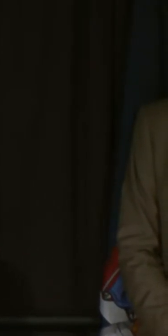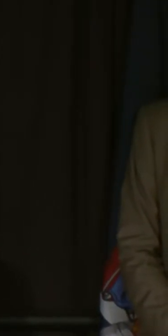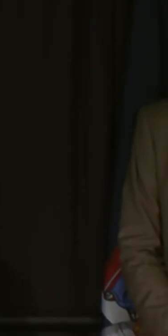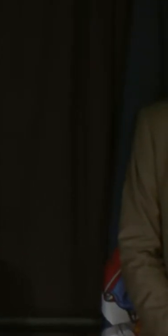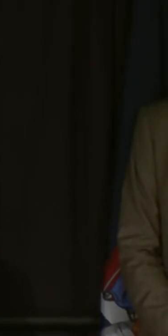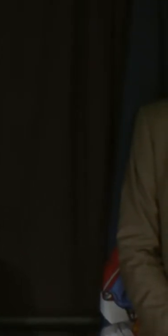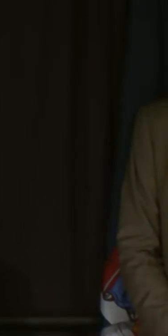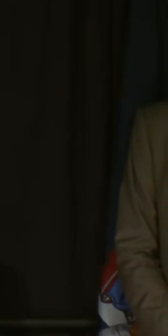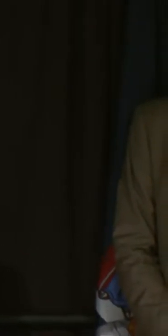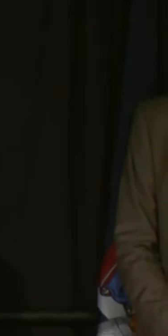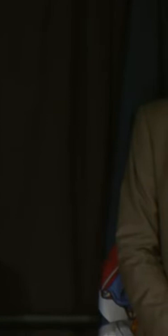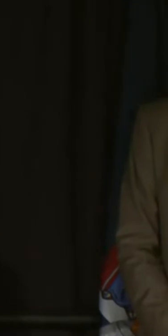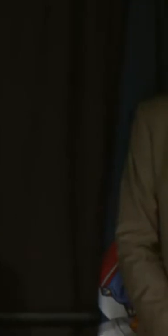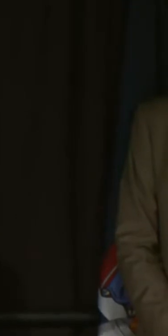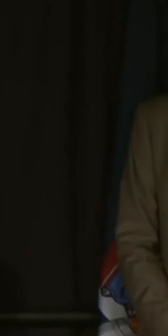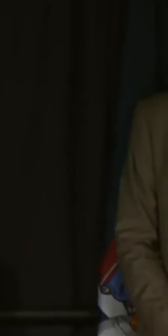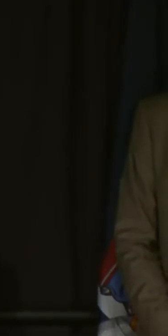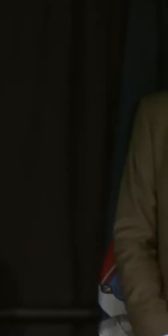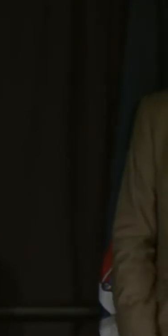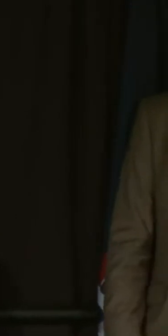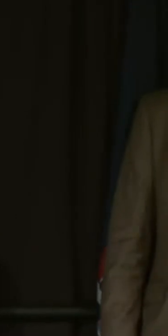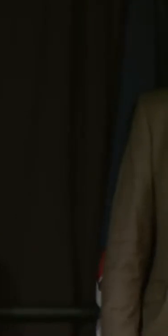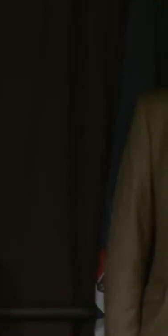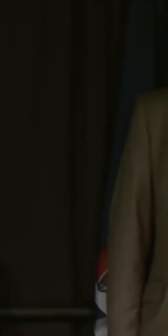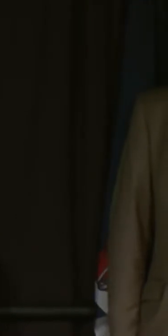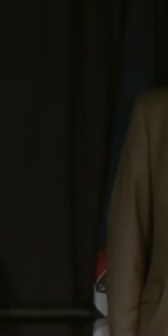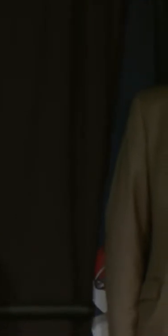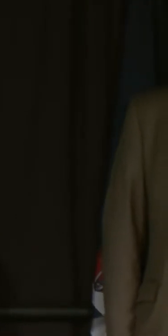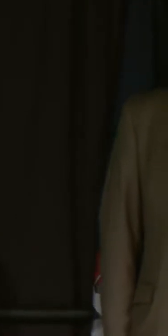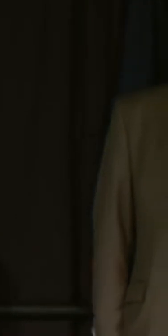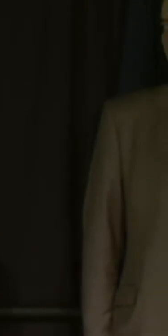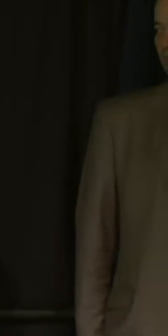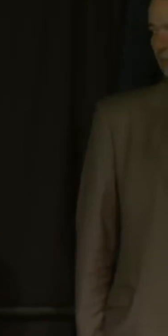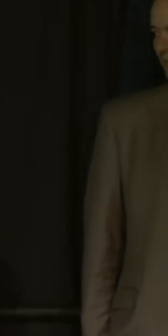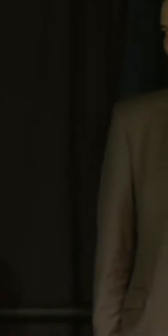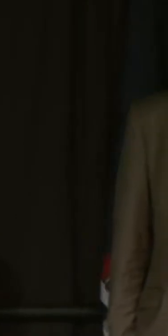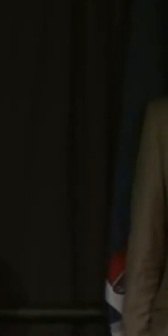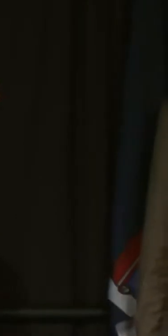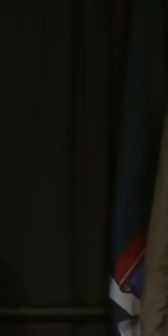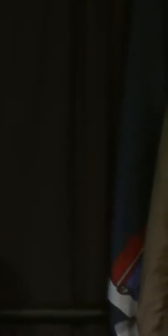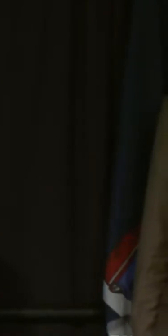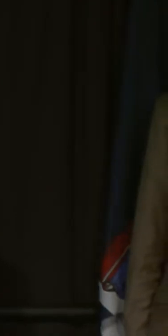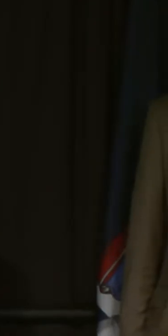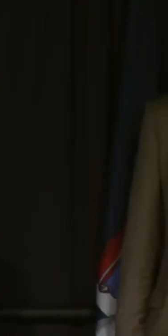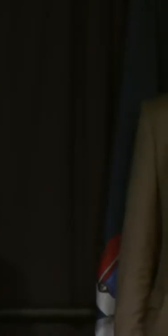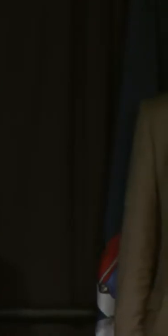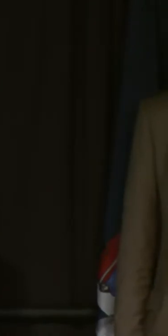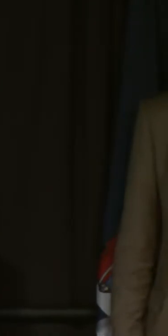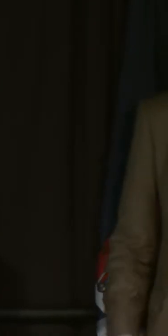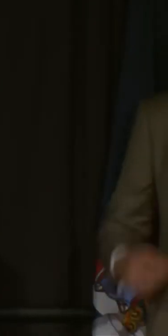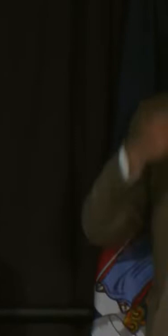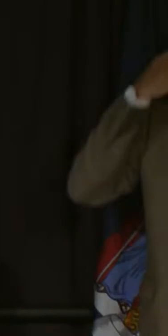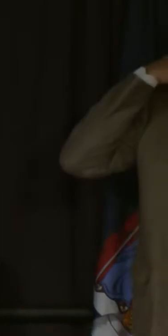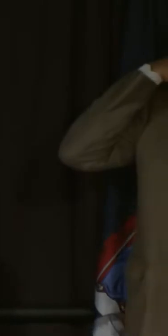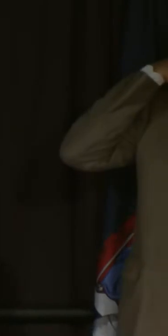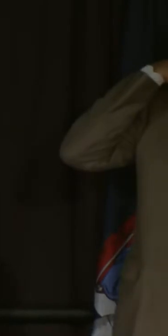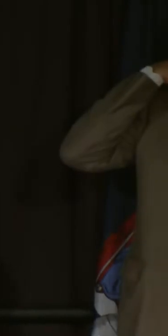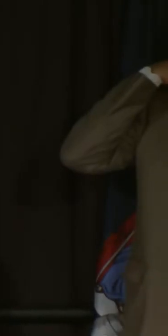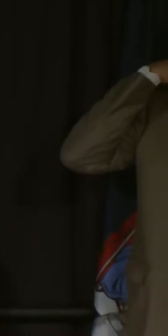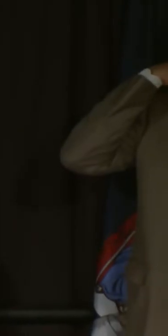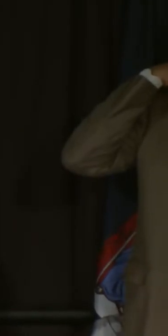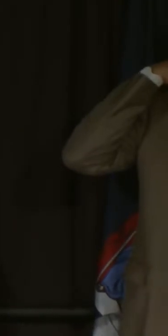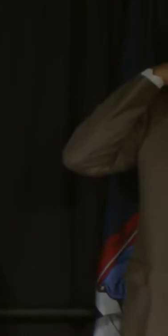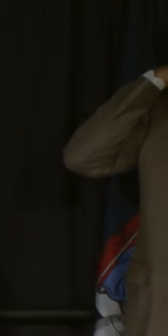kind and warm of him. And he has been a fantastic Consul General representing his country and building the bond between us,